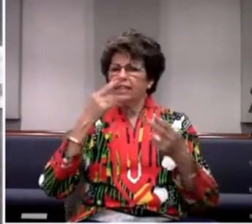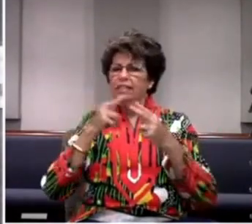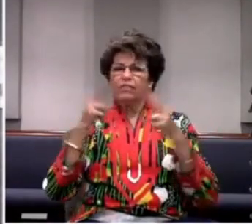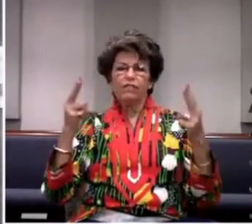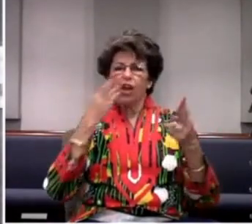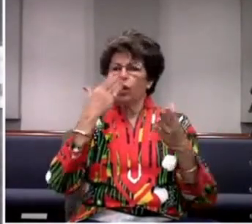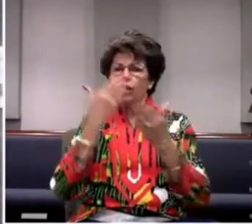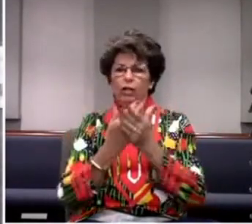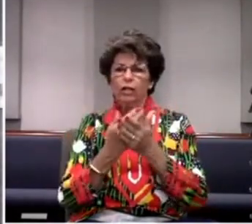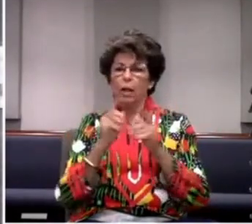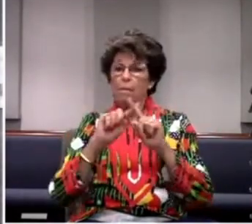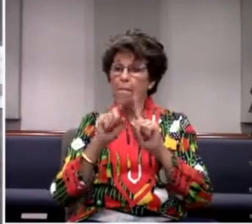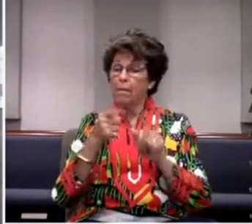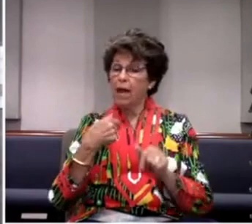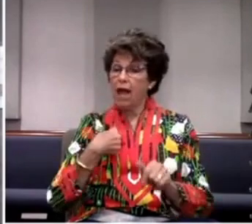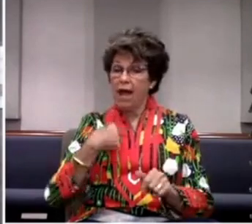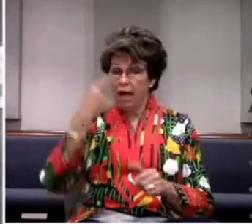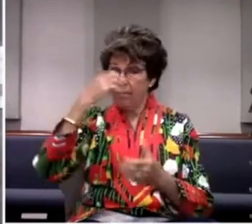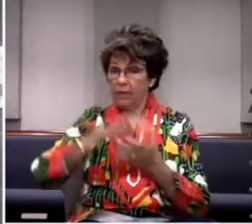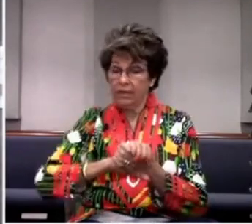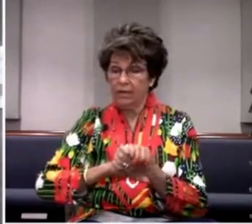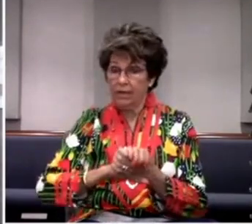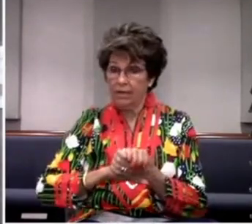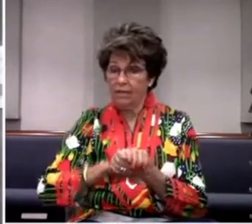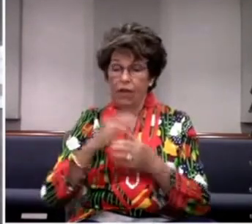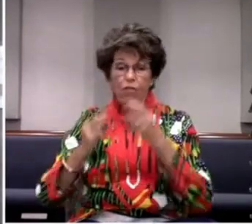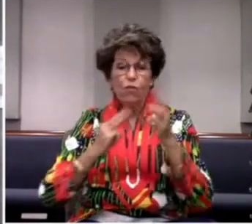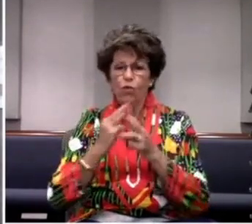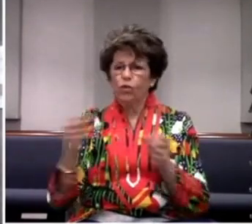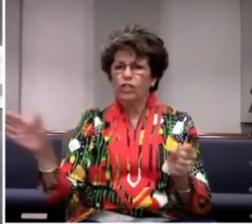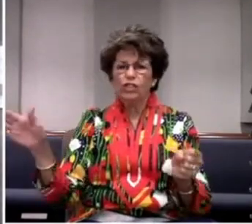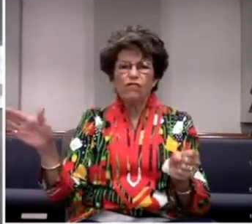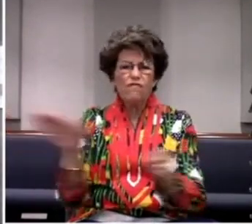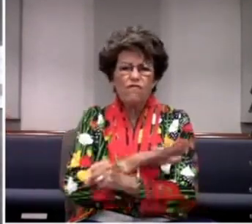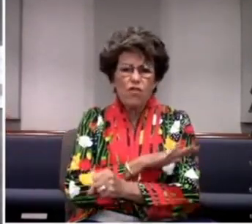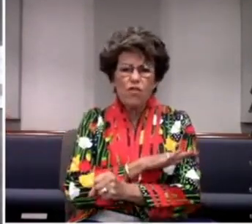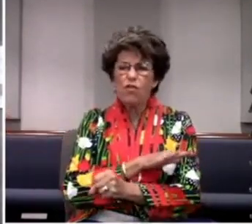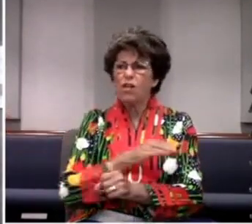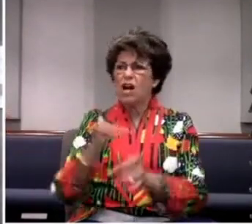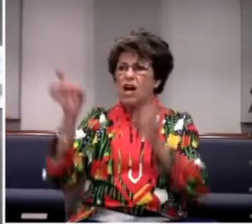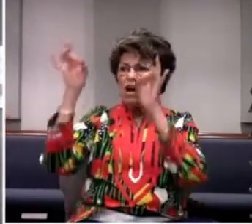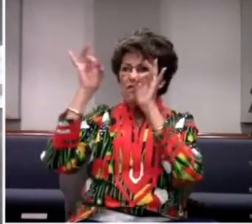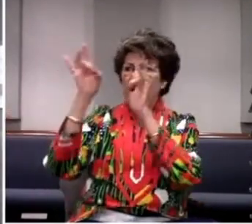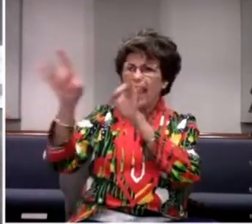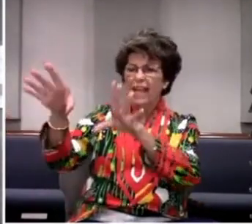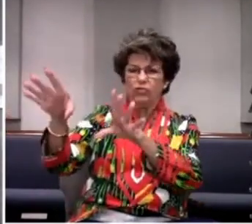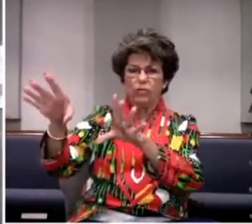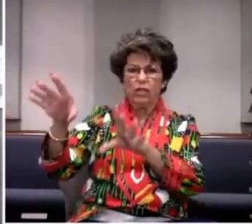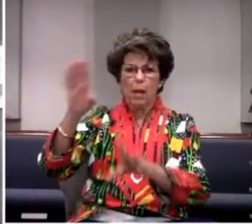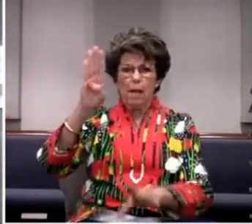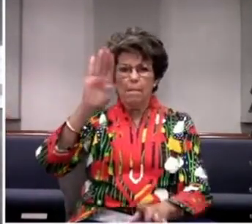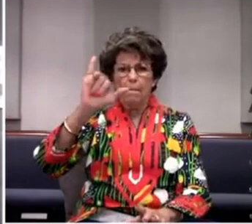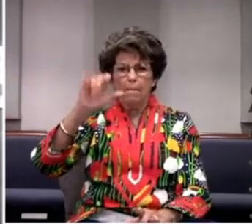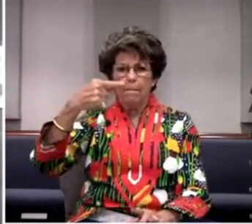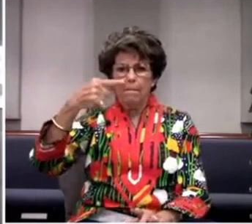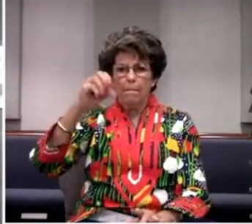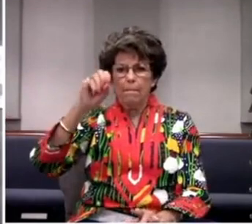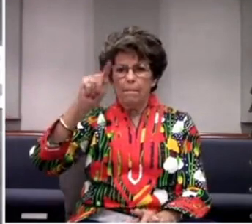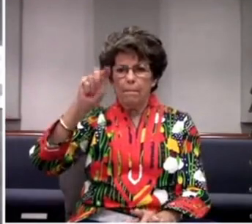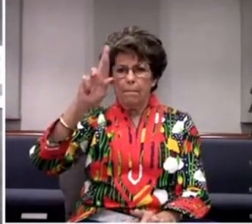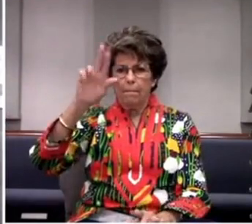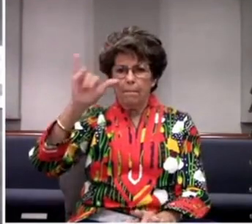I would submit to you today that the world is full of hatred, bigotry, anger,